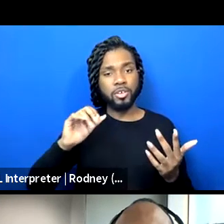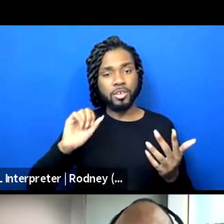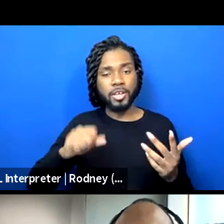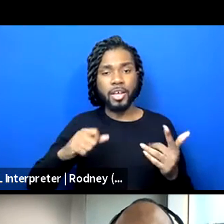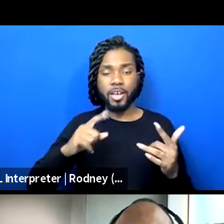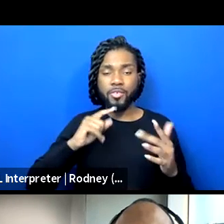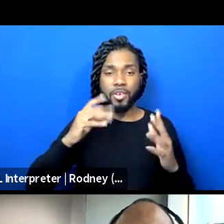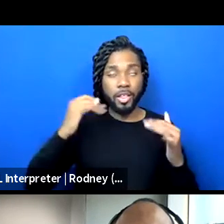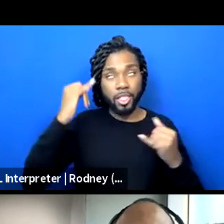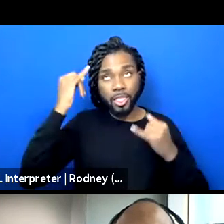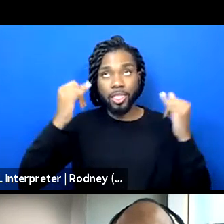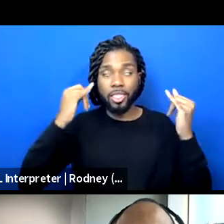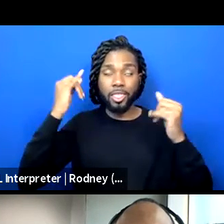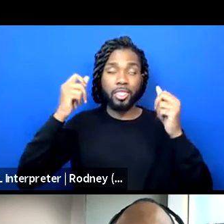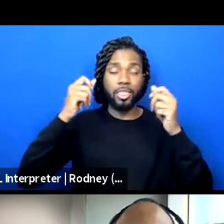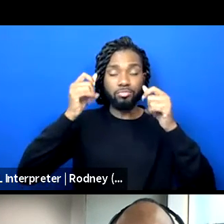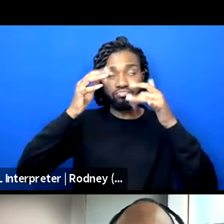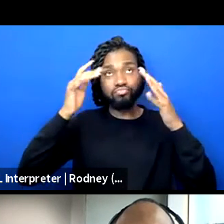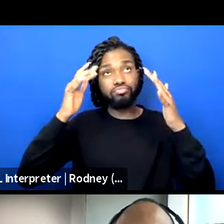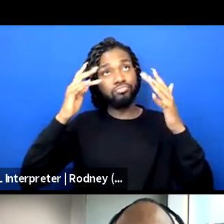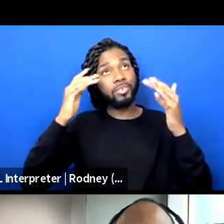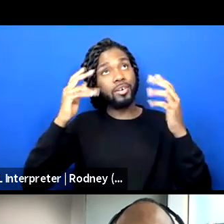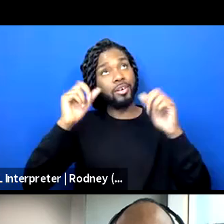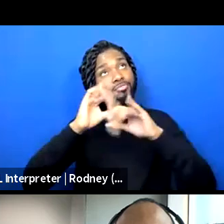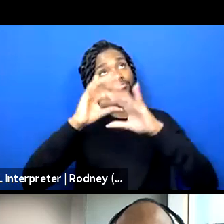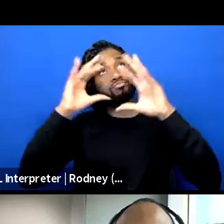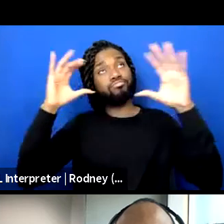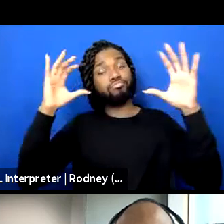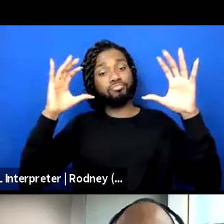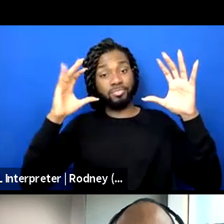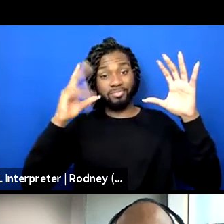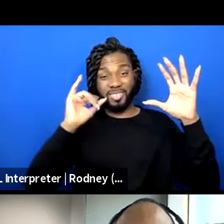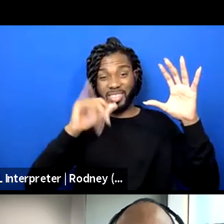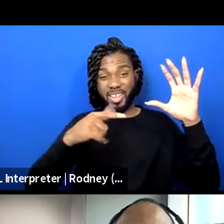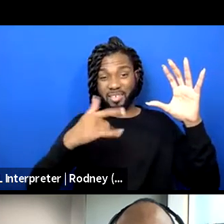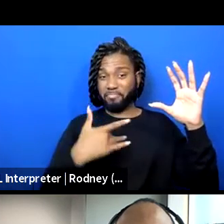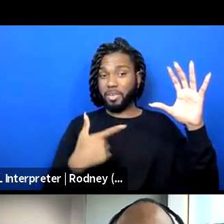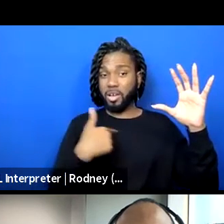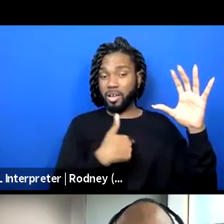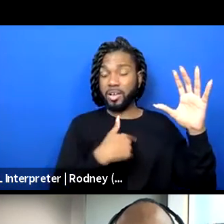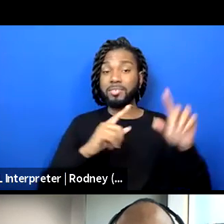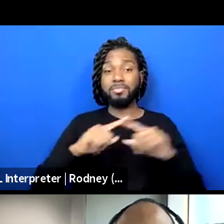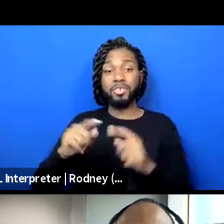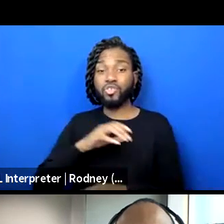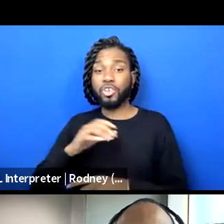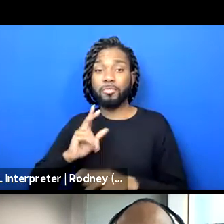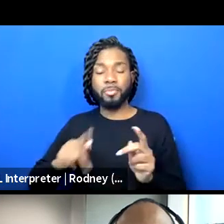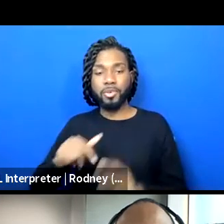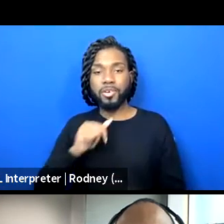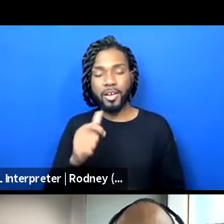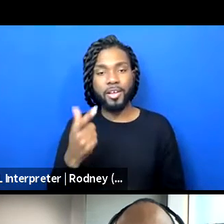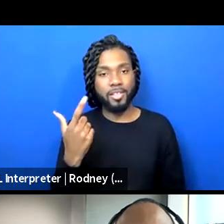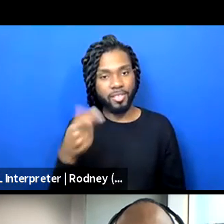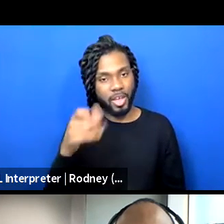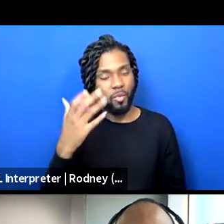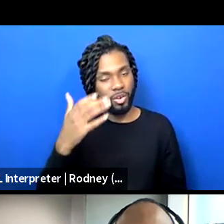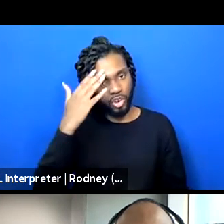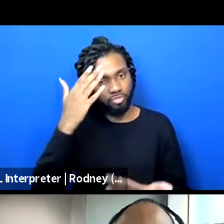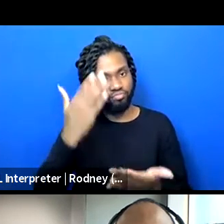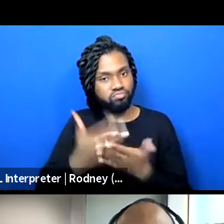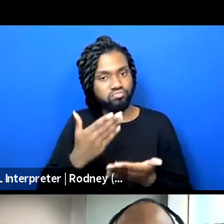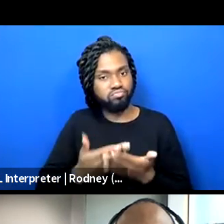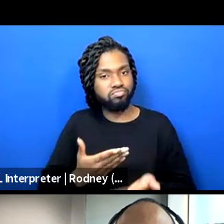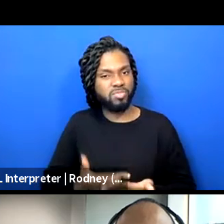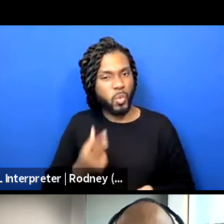and lofty and imaginative. Our congressional people are not. They want to know what you want specifically.